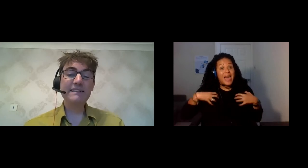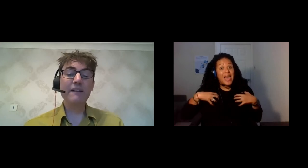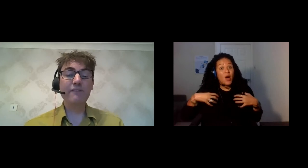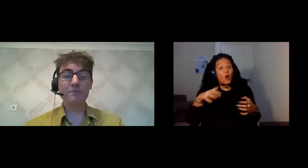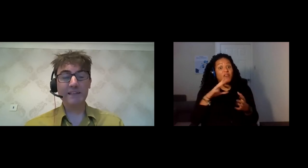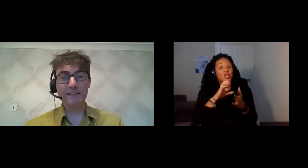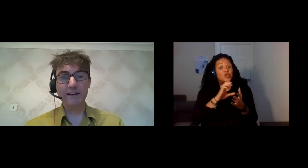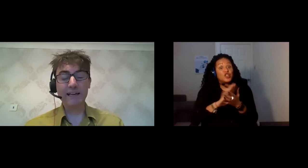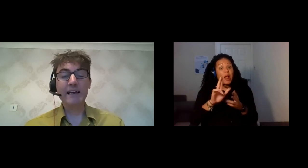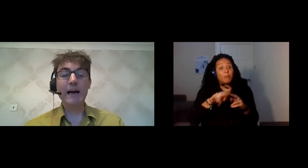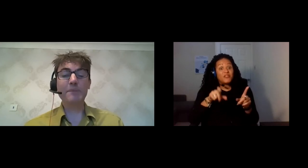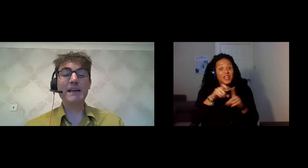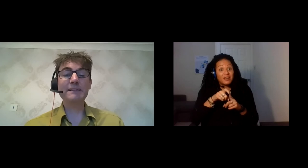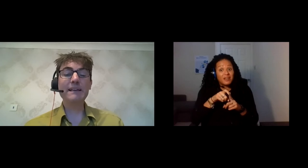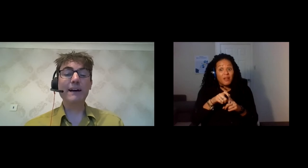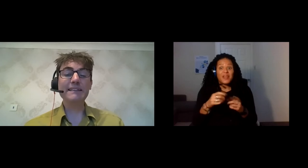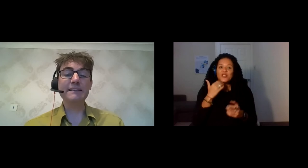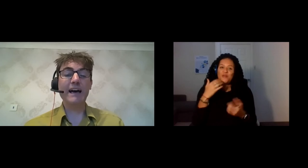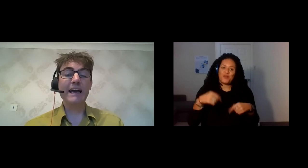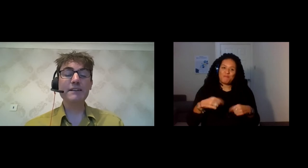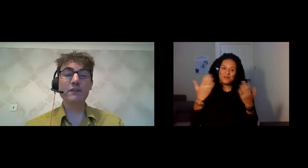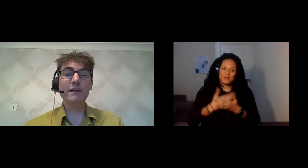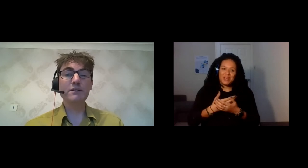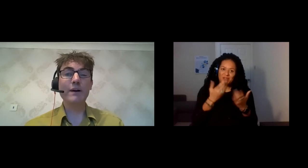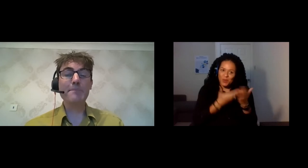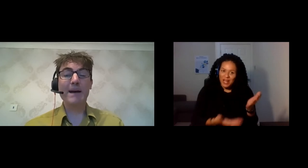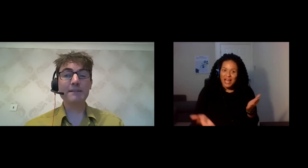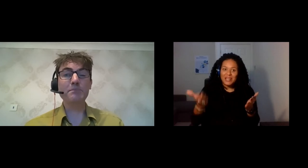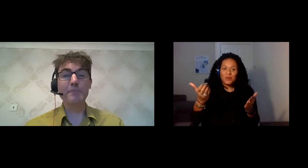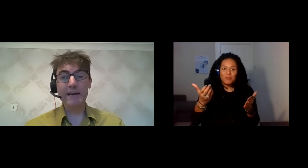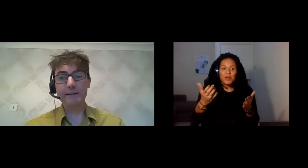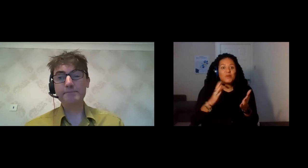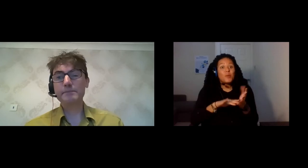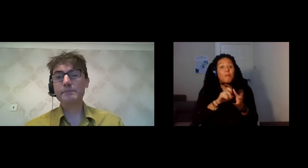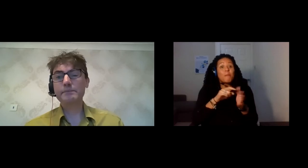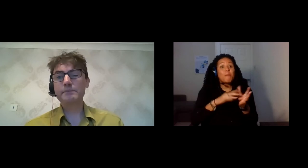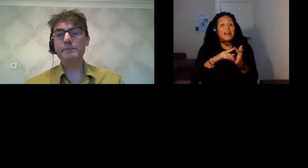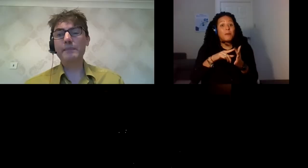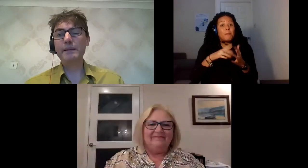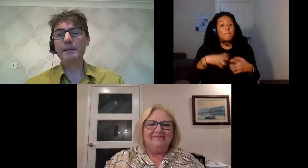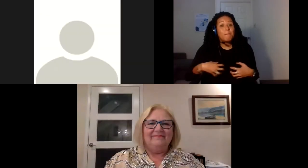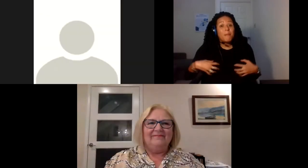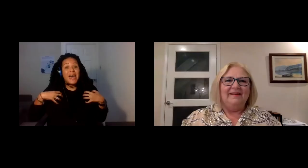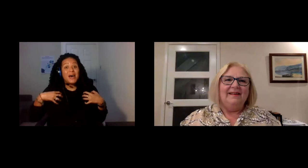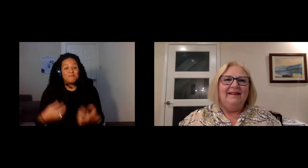that's enough from me tonight, and I'm now delighted to hand over to our Madam Mayor.